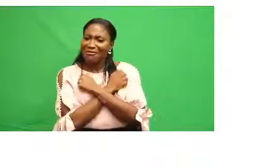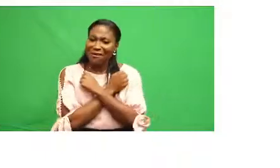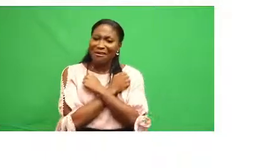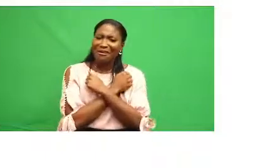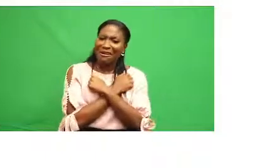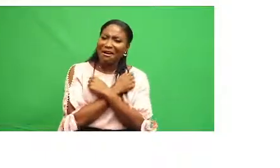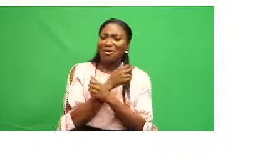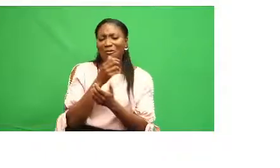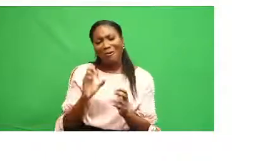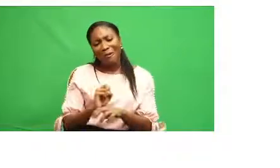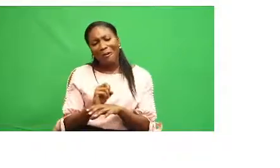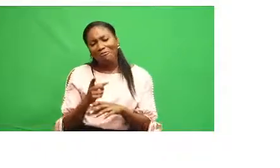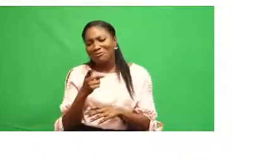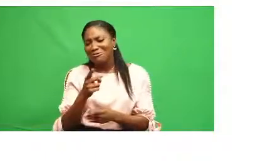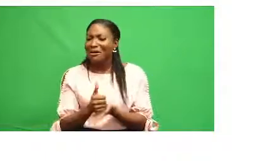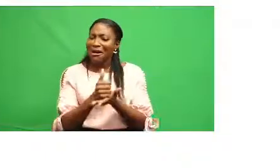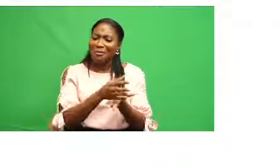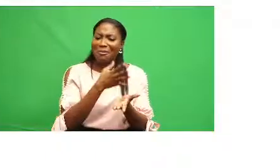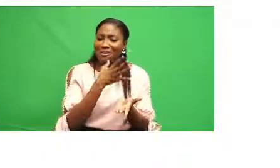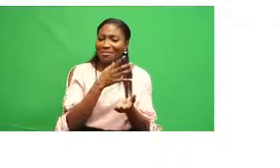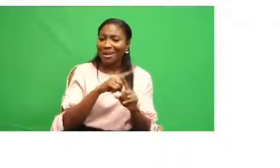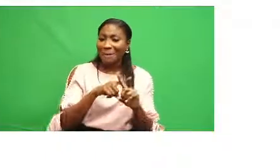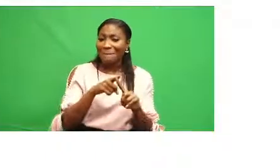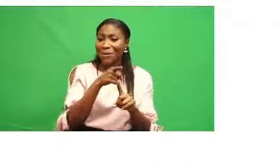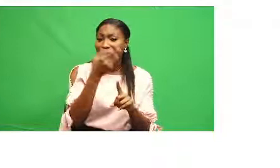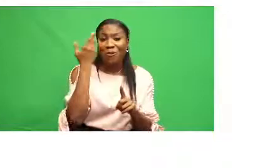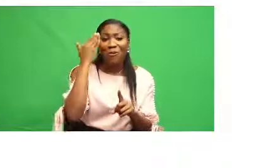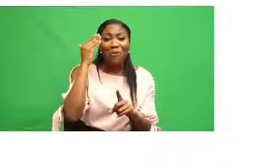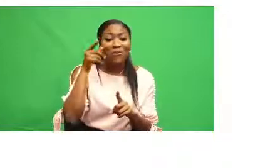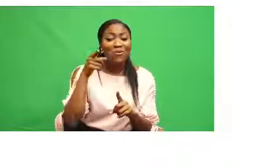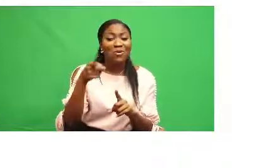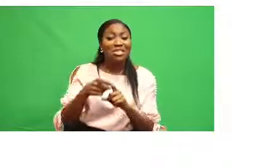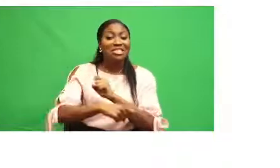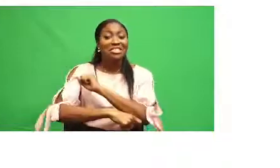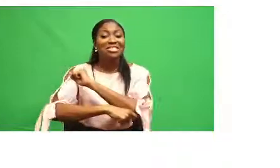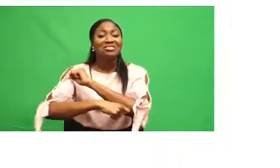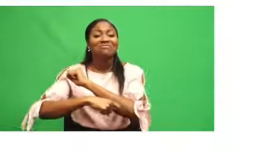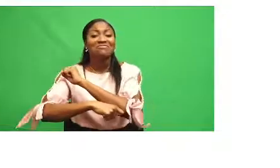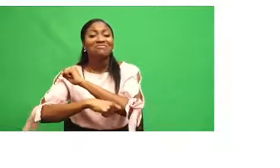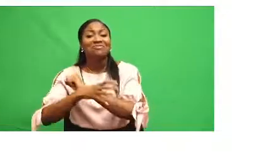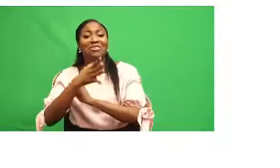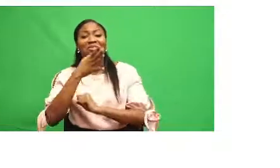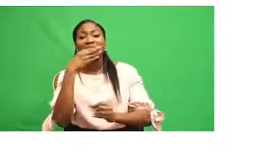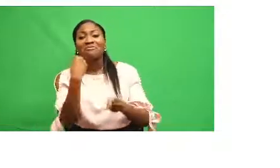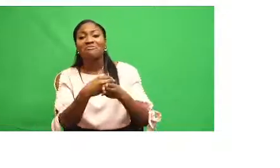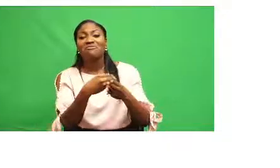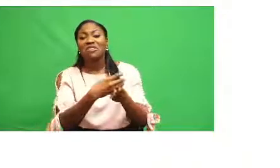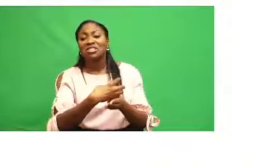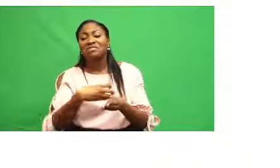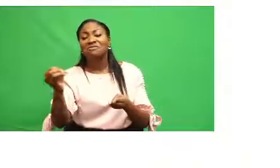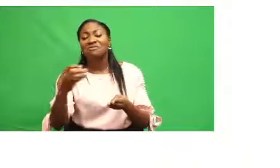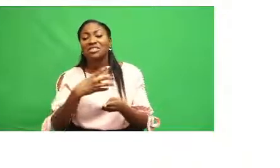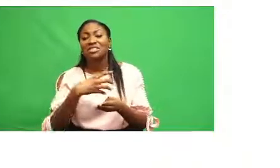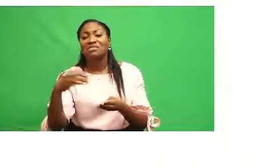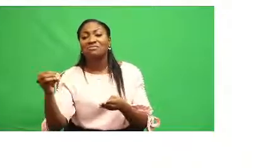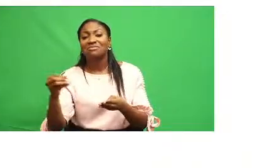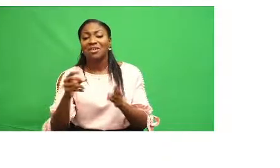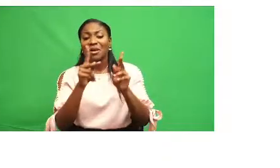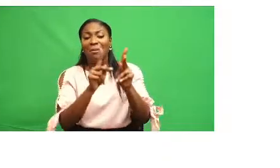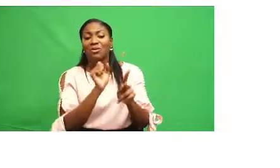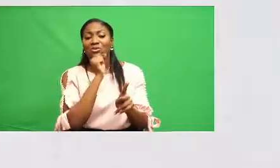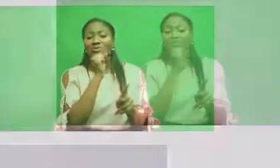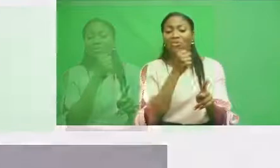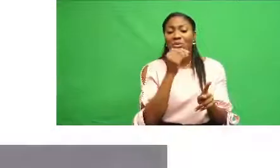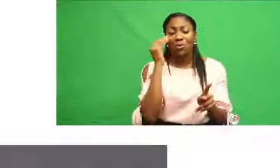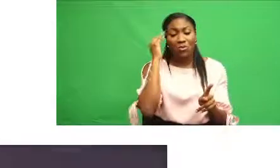well, Jean is attentive, but no one really knows what's happening inside. And the person, the pensioner, is very well aware,